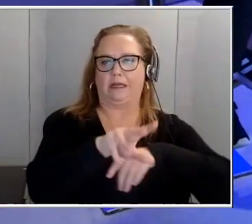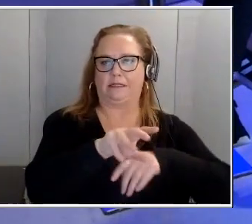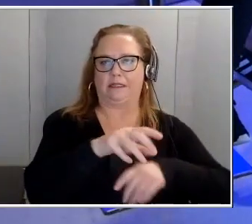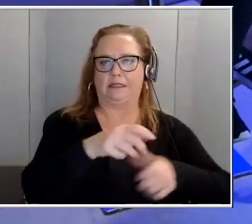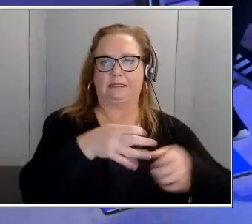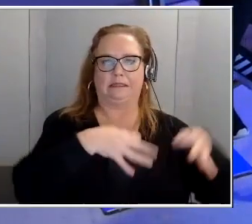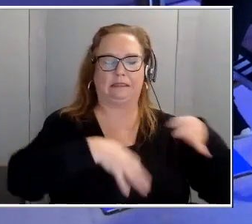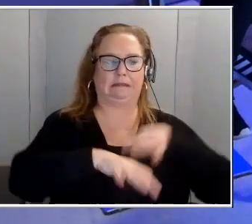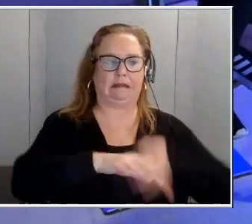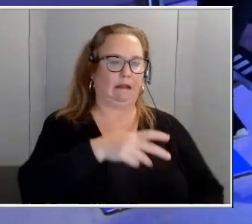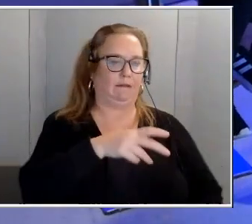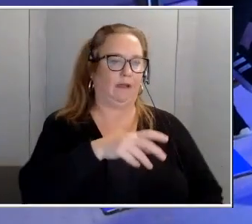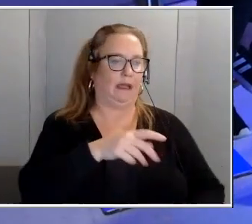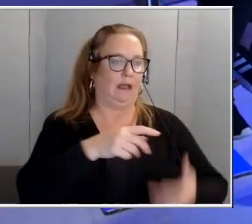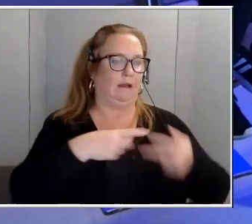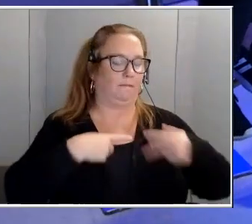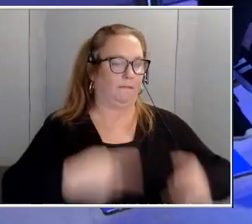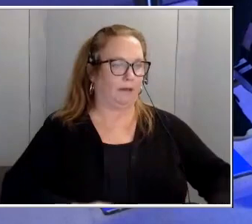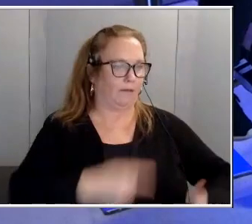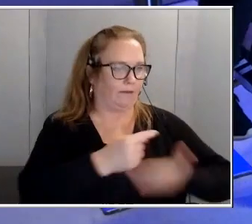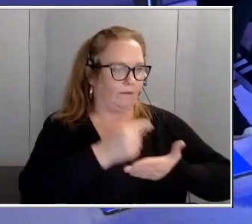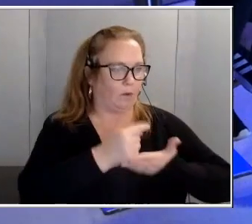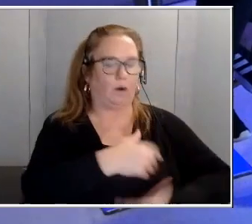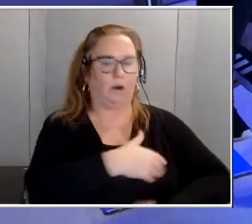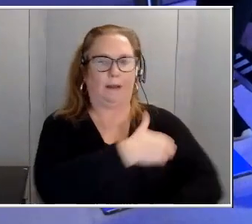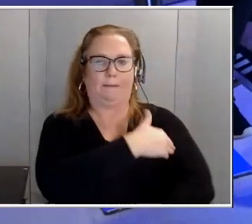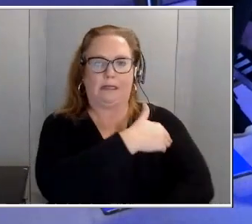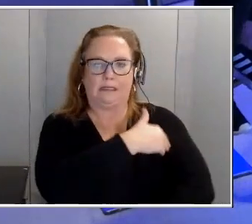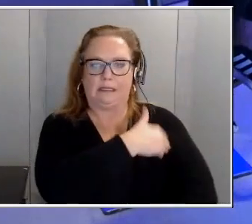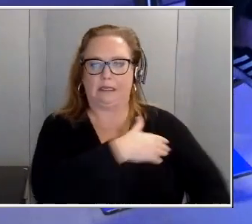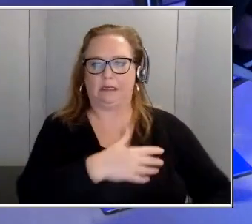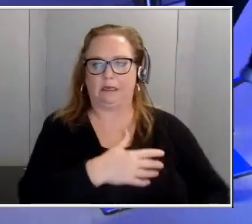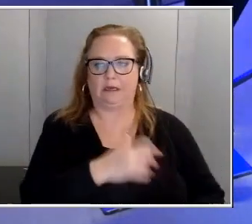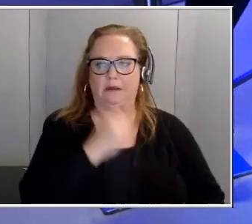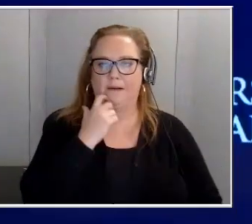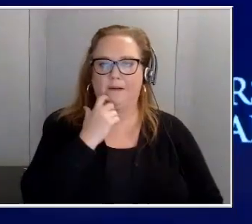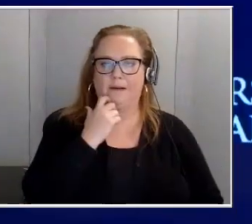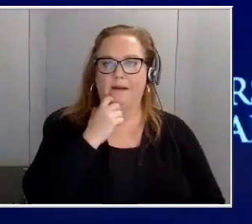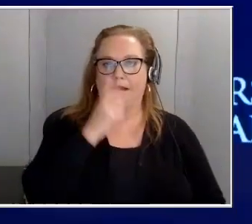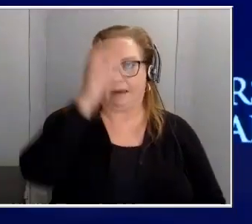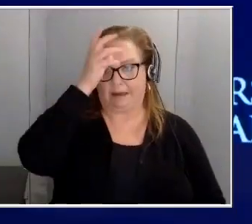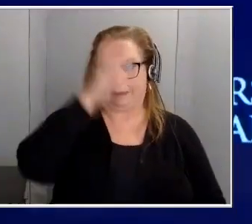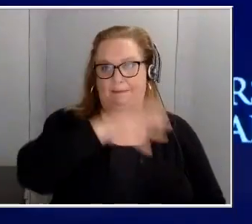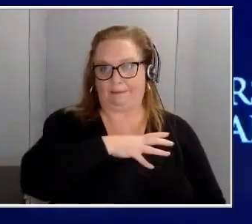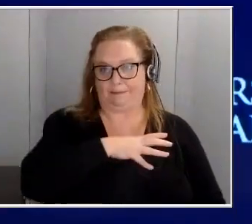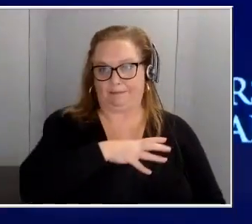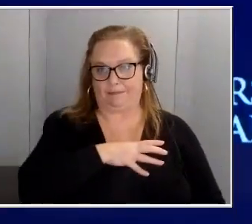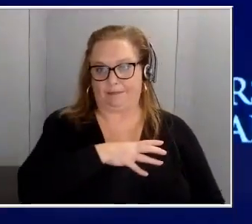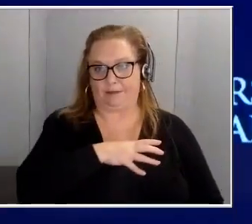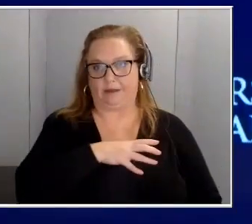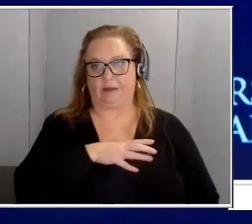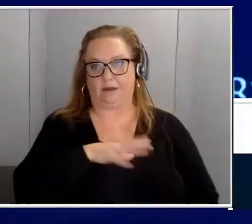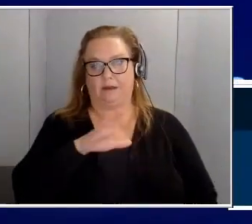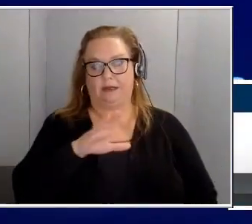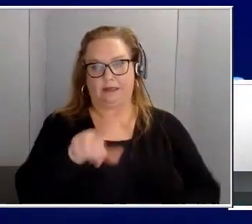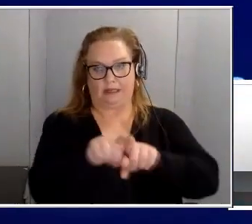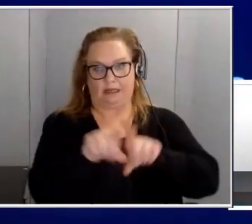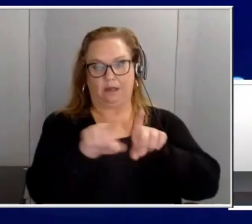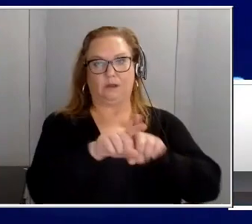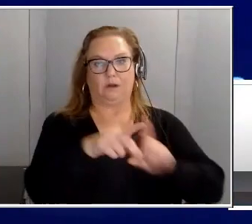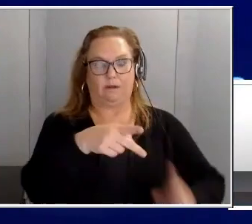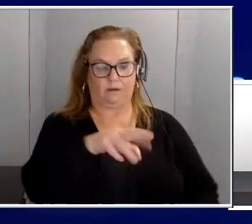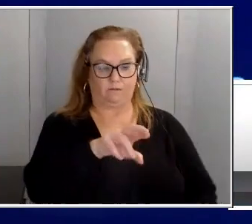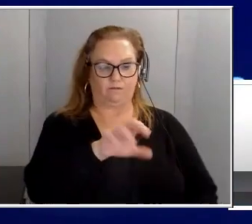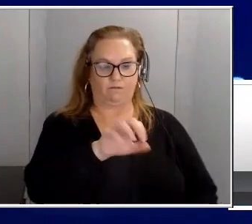muscles? What do they do to help ease this problem? So men, anatomically, they also have a prostate, which